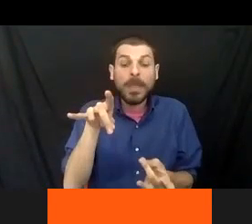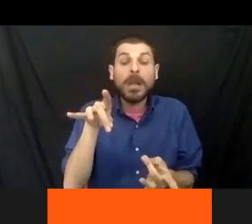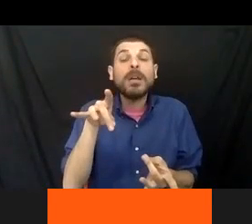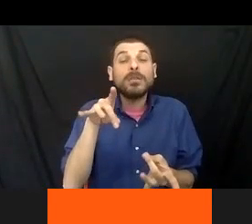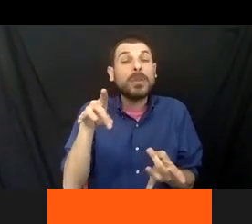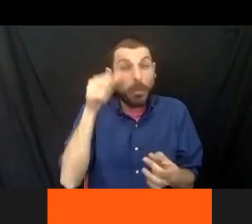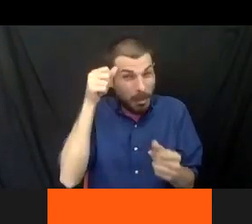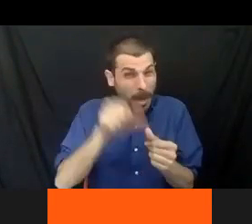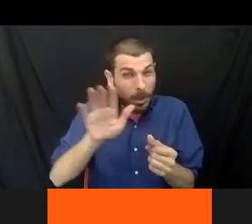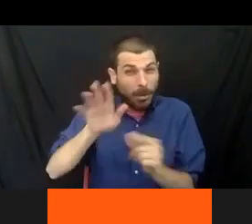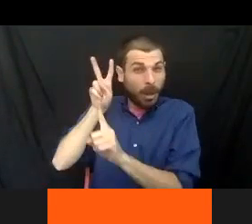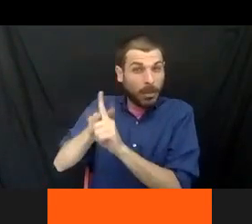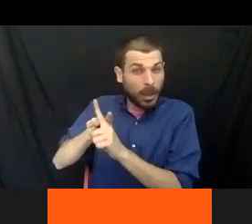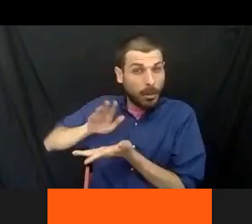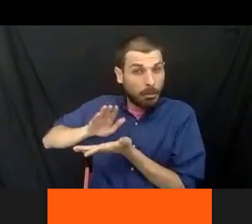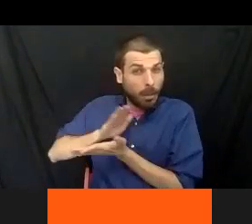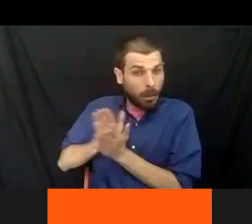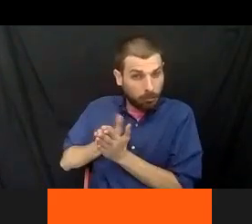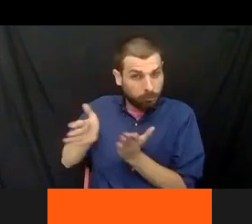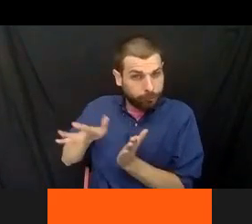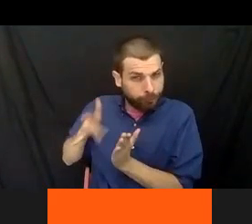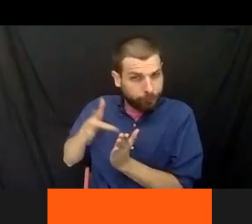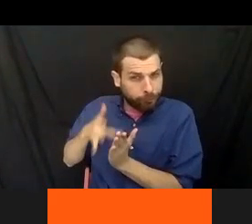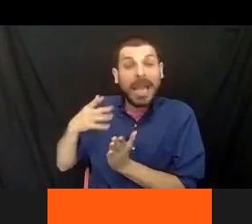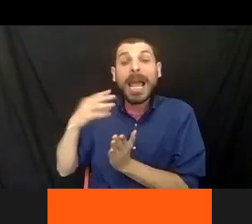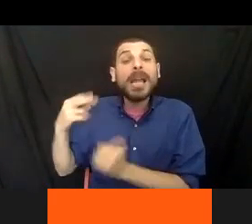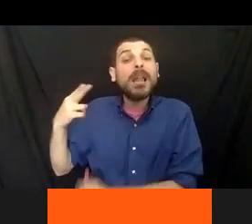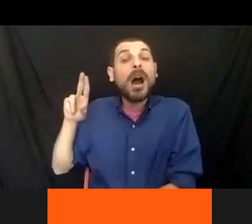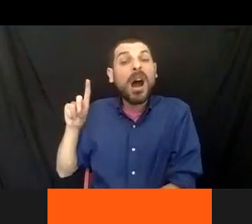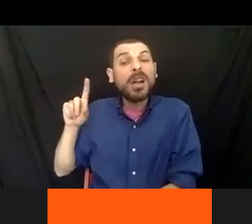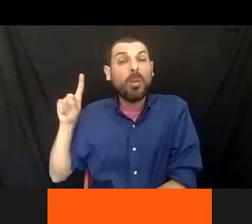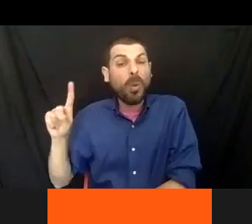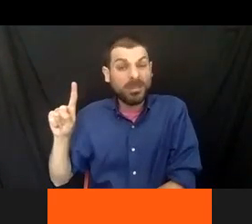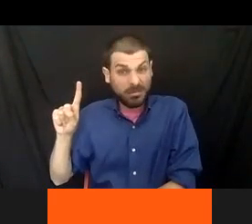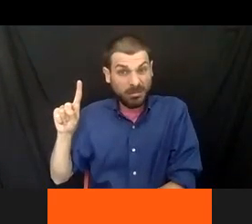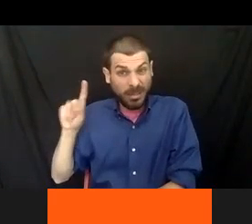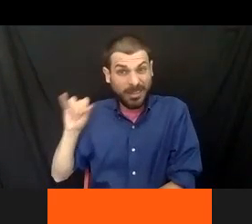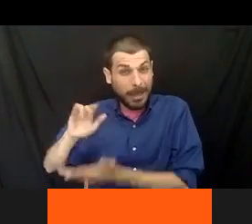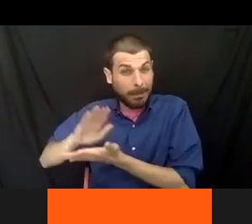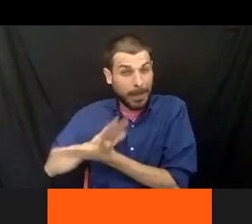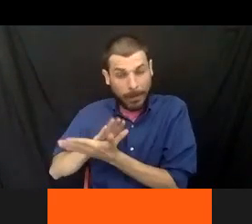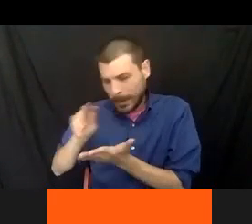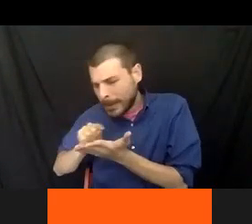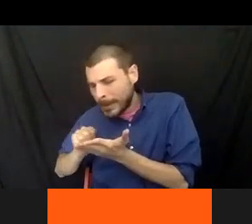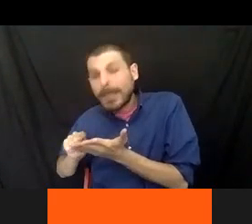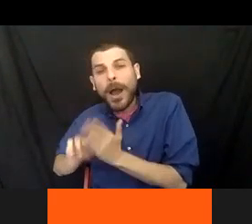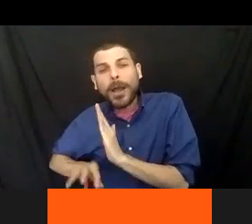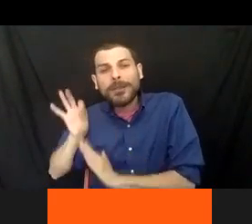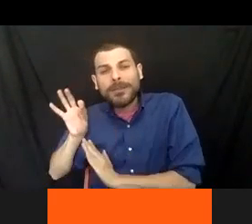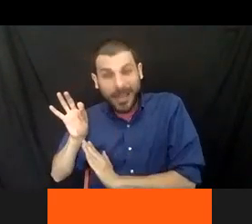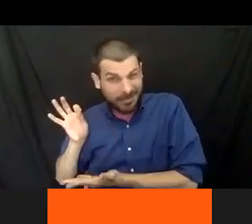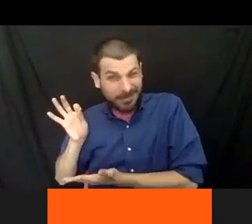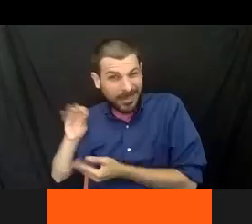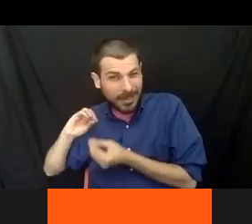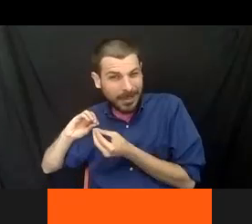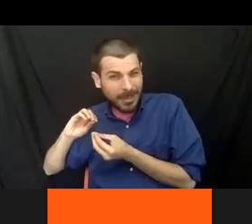you can also look at the HUD-1 settlement statement that you got, if you still have it, when you closed on your